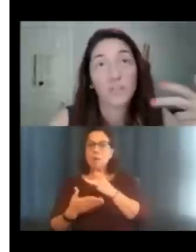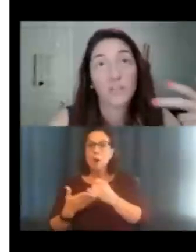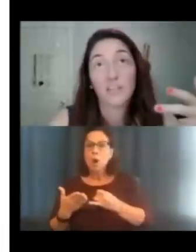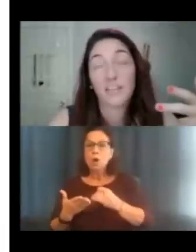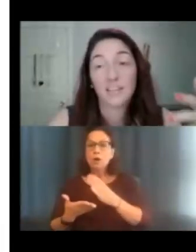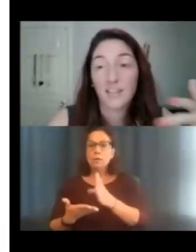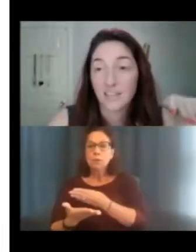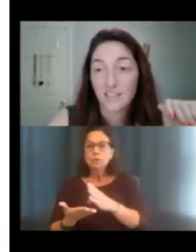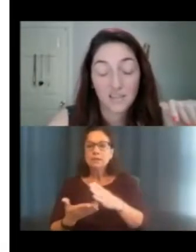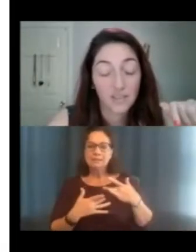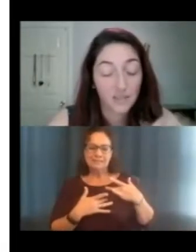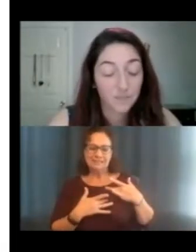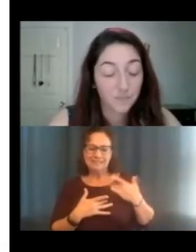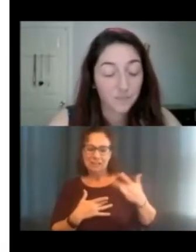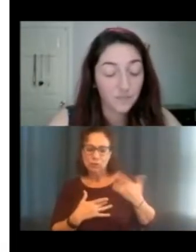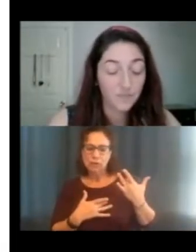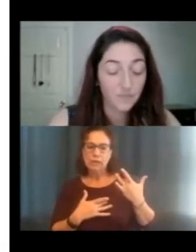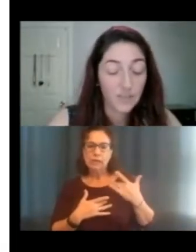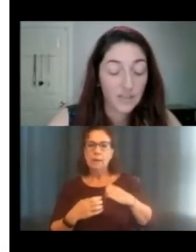sensory, emotional, and aesthetic sensitivity.